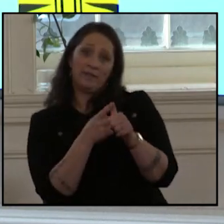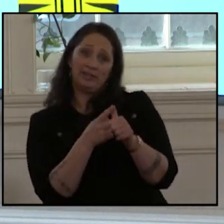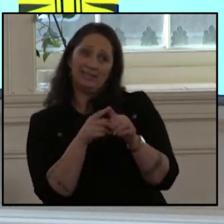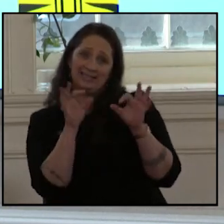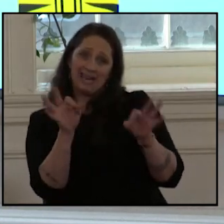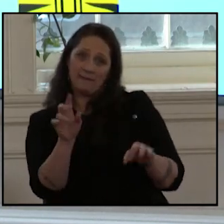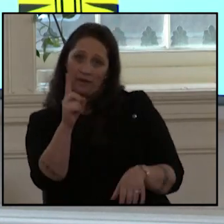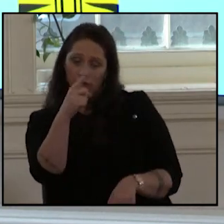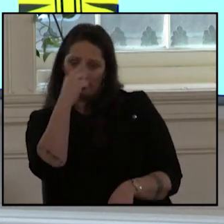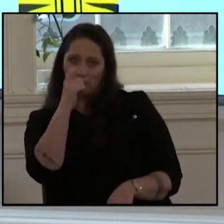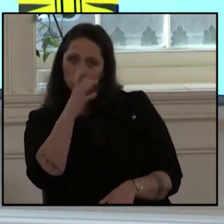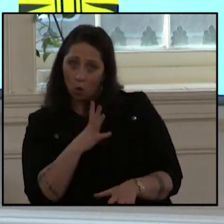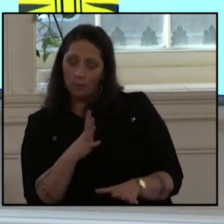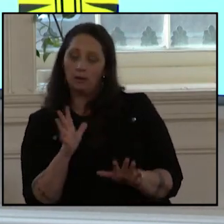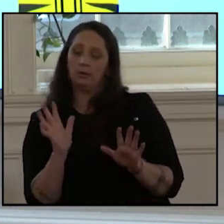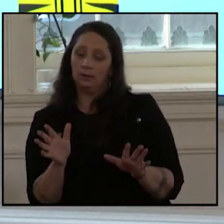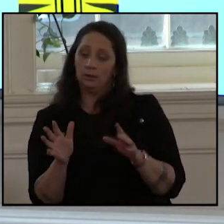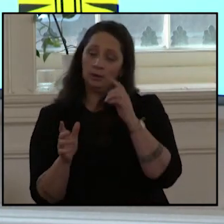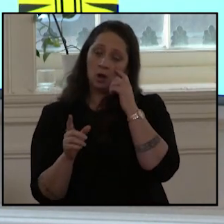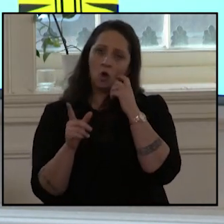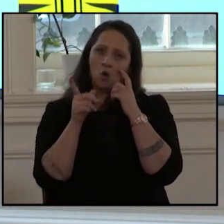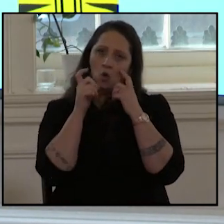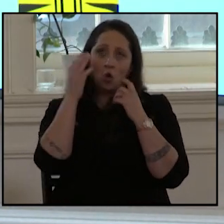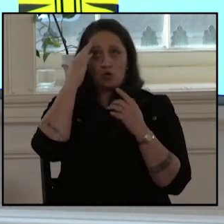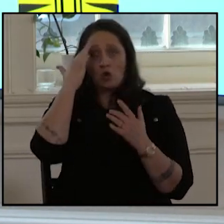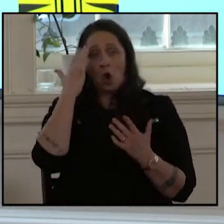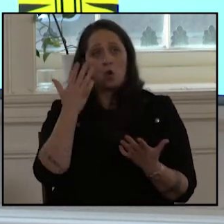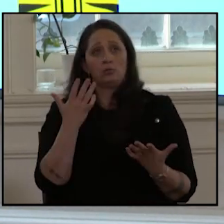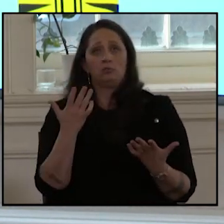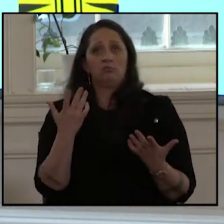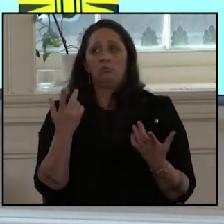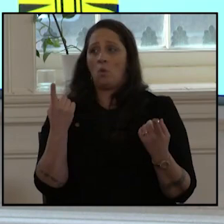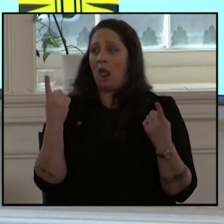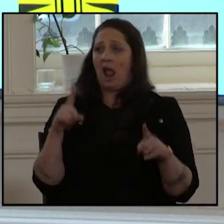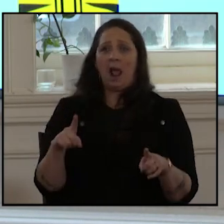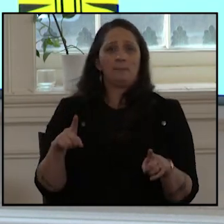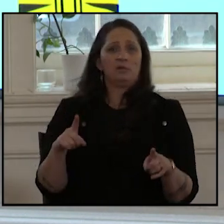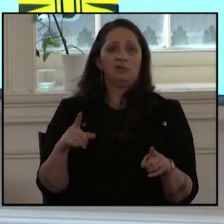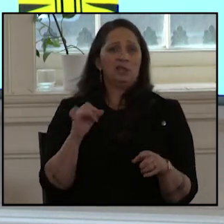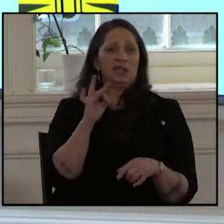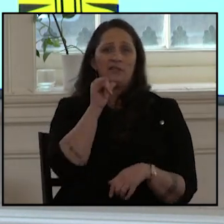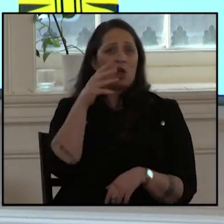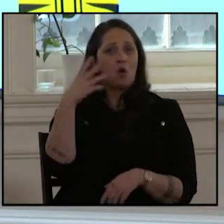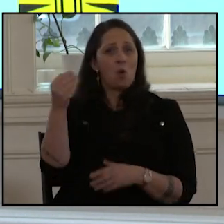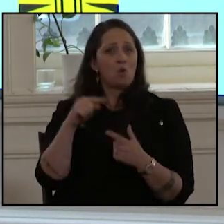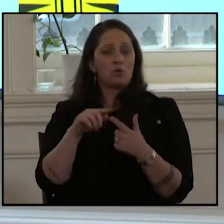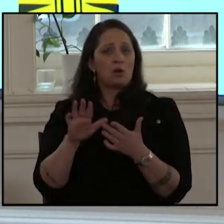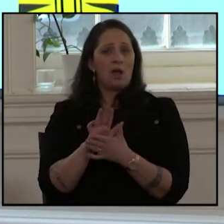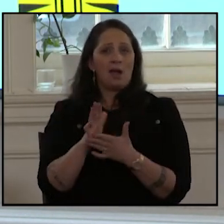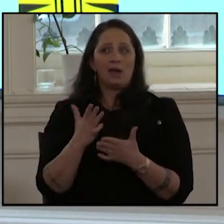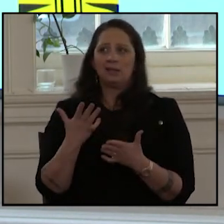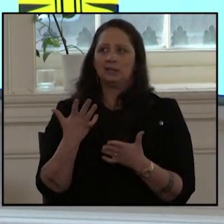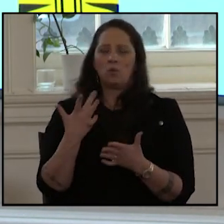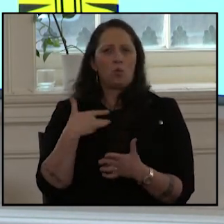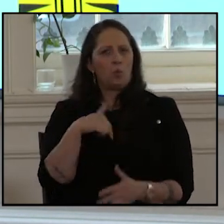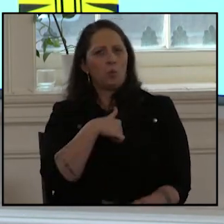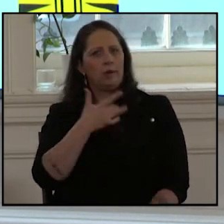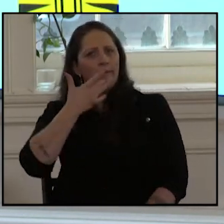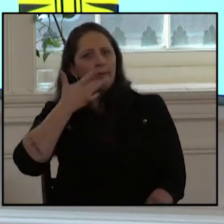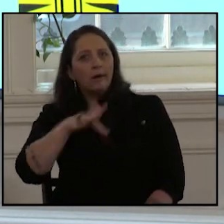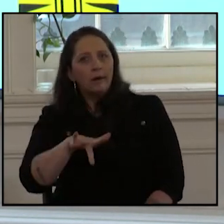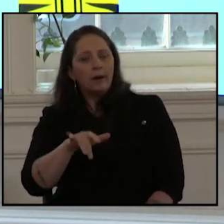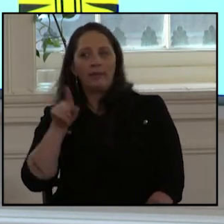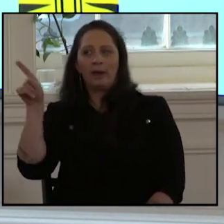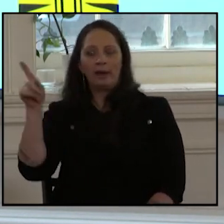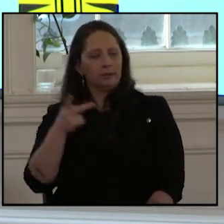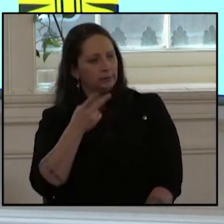woman. Who knows where she would have ended up? It's our good fortune